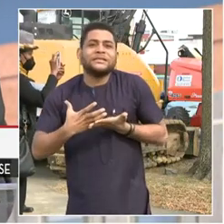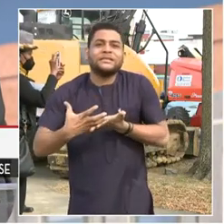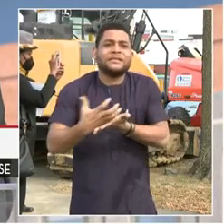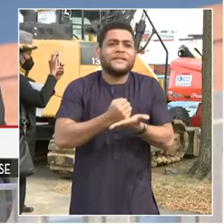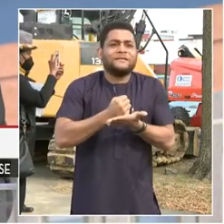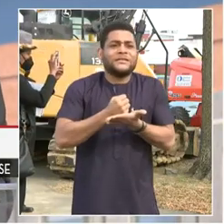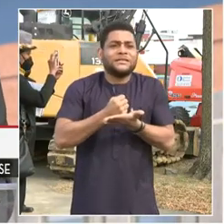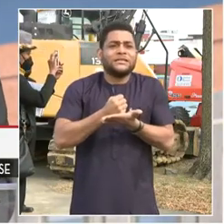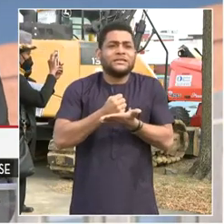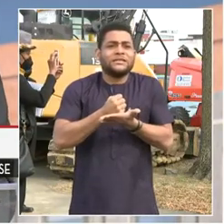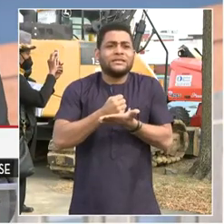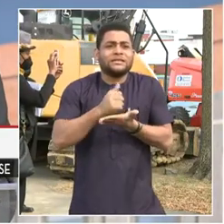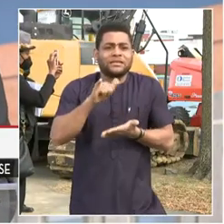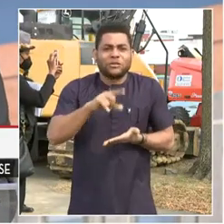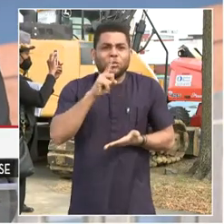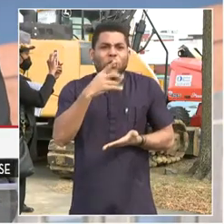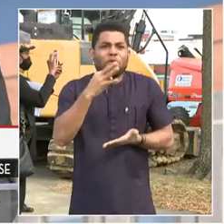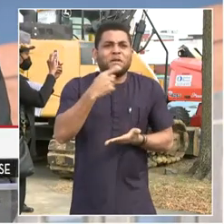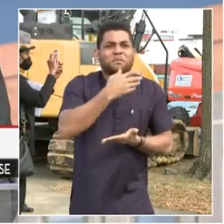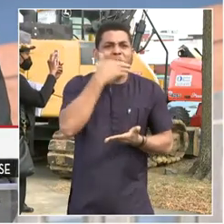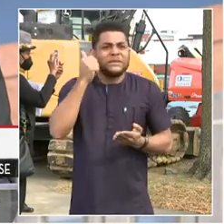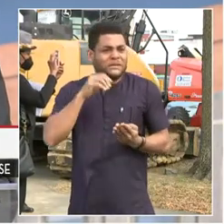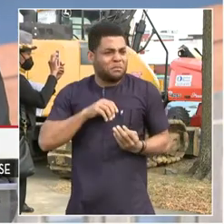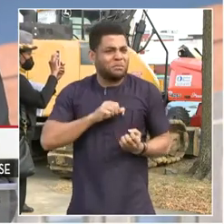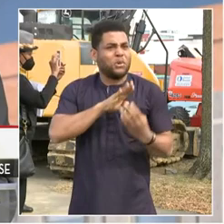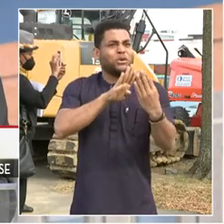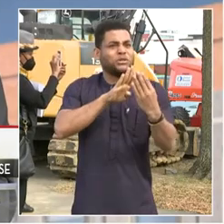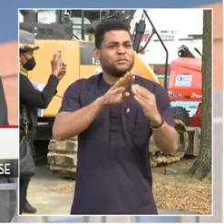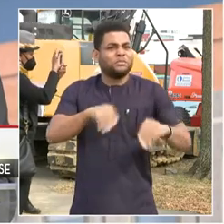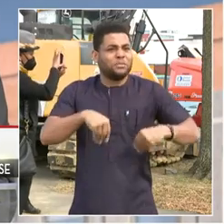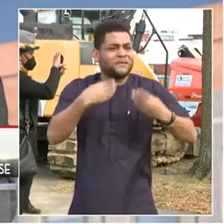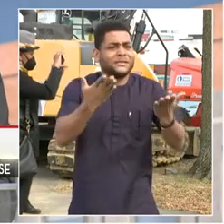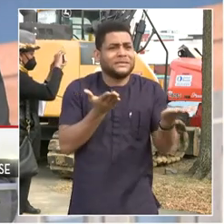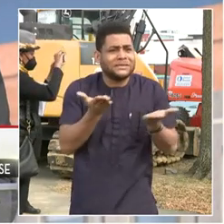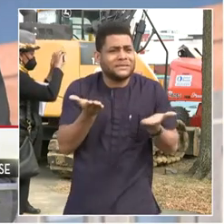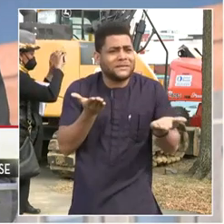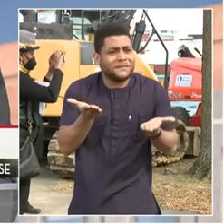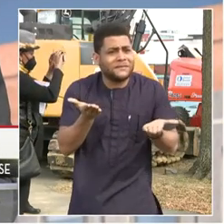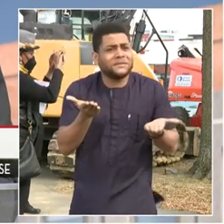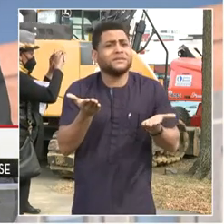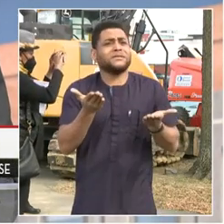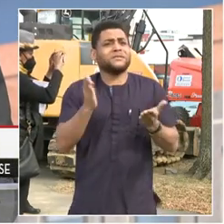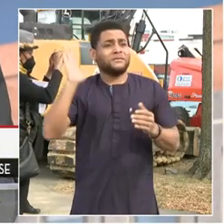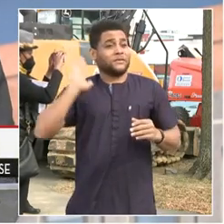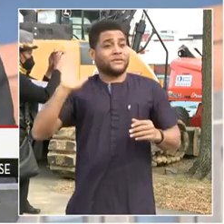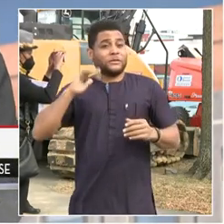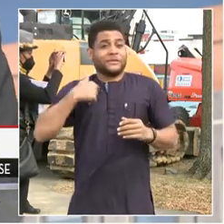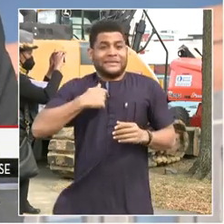of the best ways that we can bring services in ways we needed to